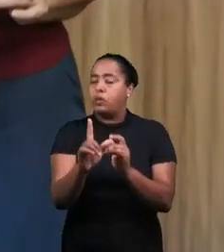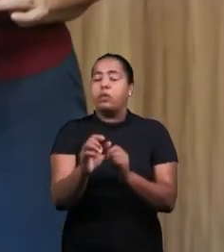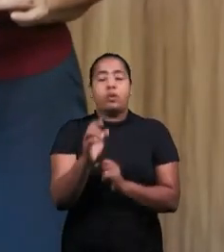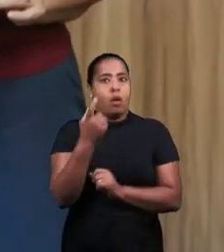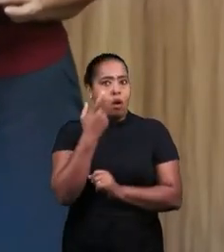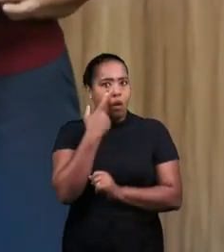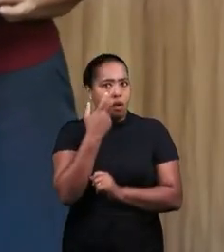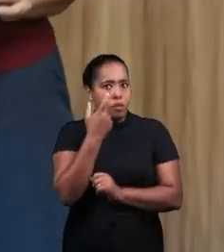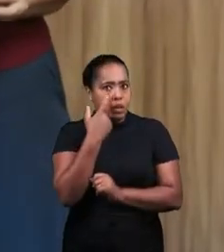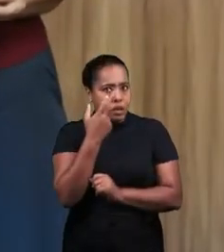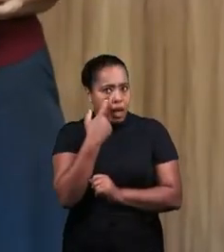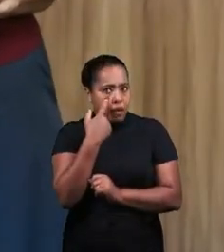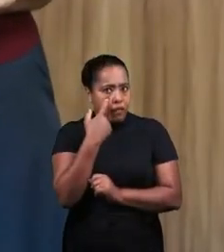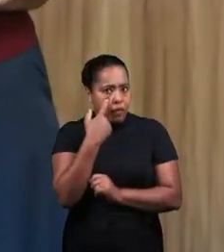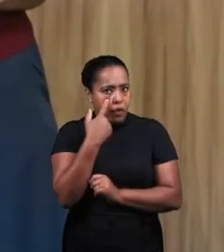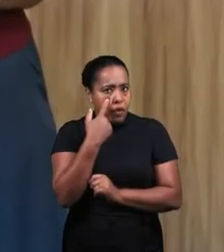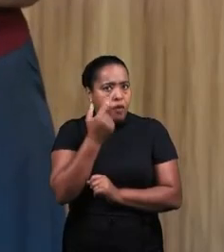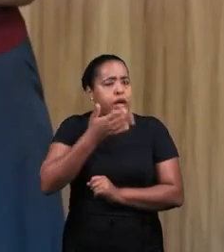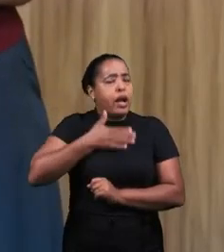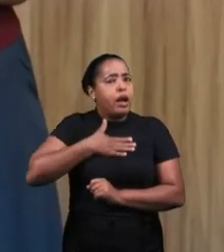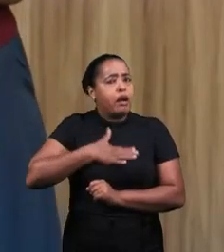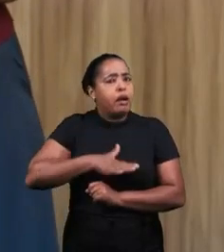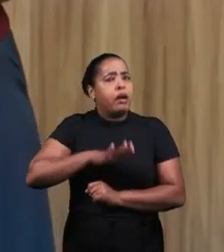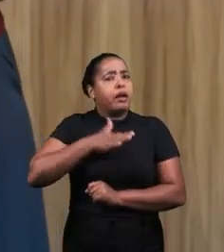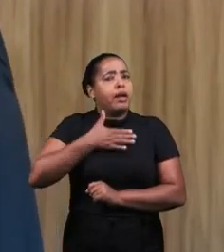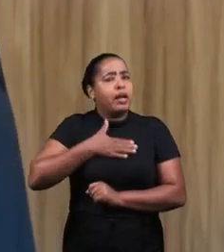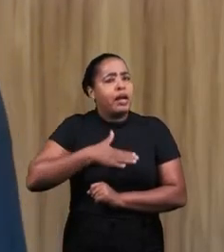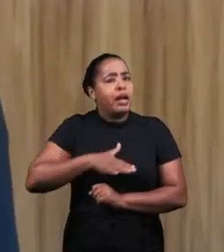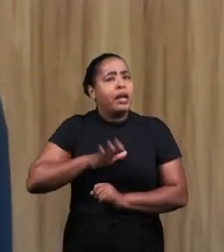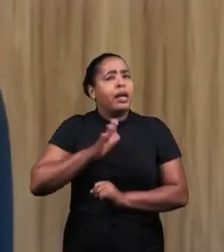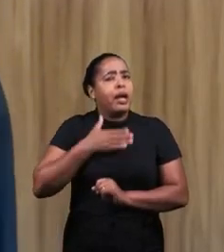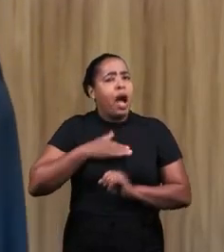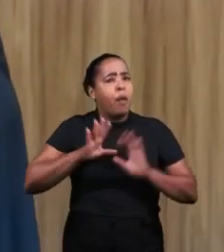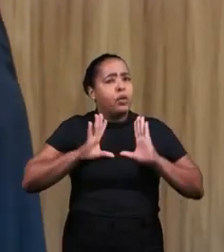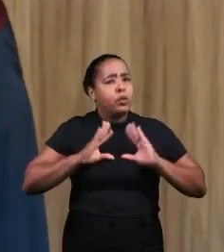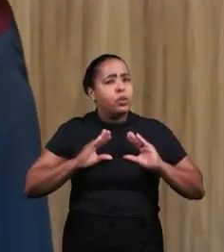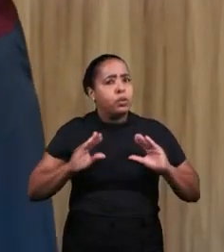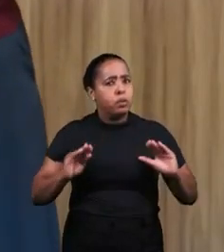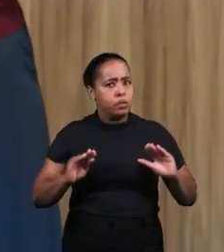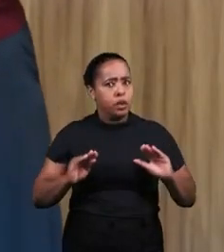first time will be very slowly and with tranquility.